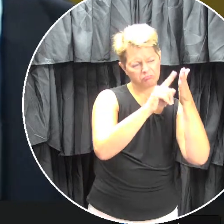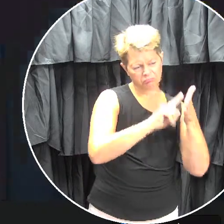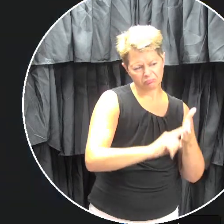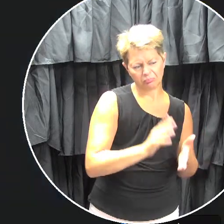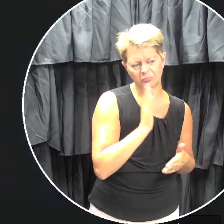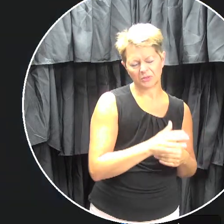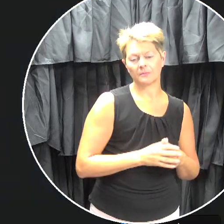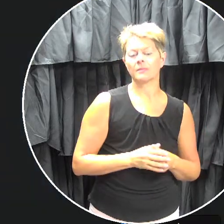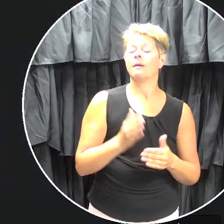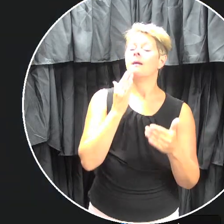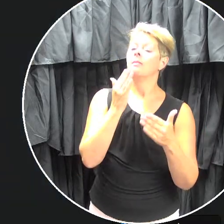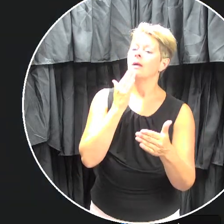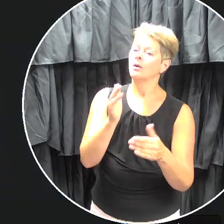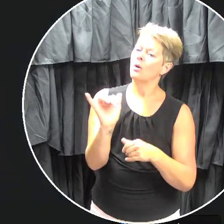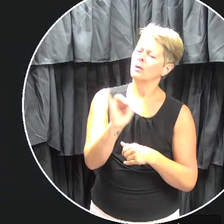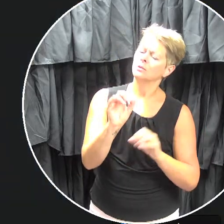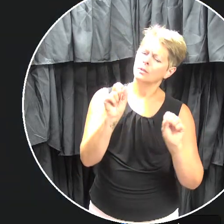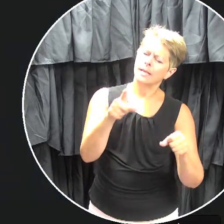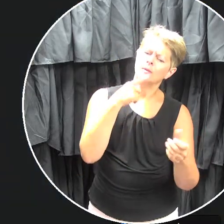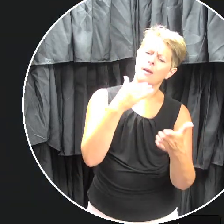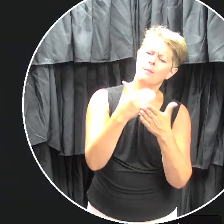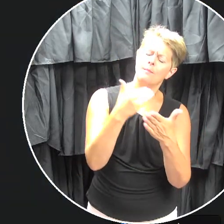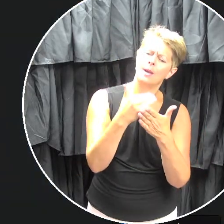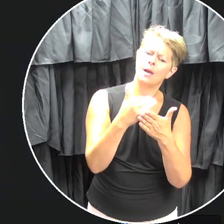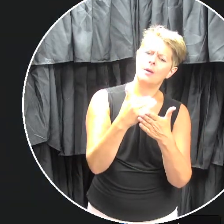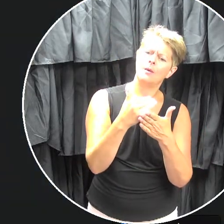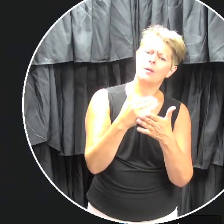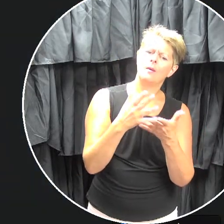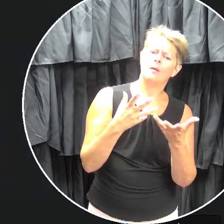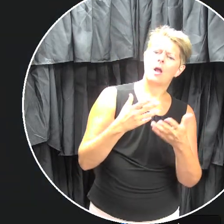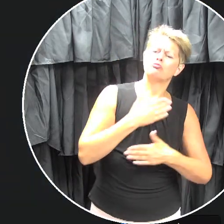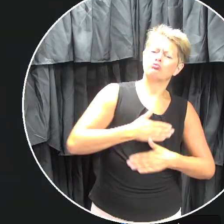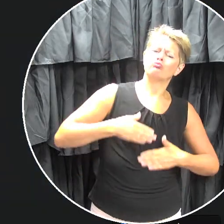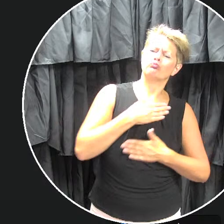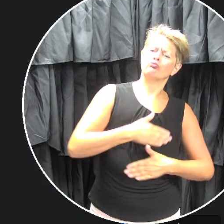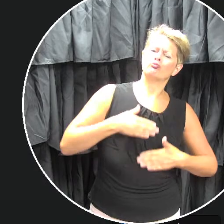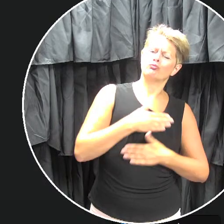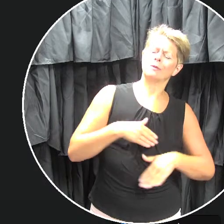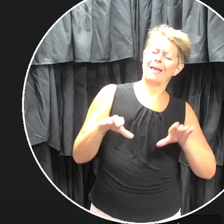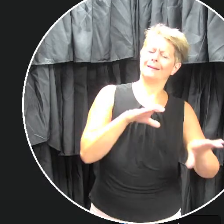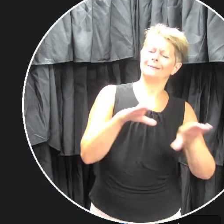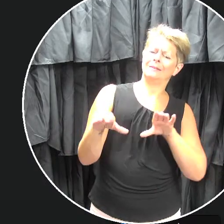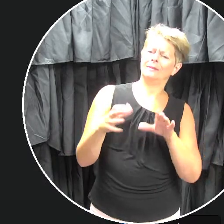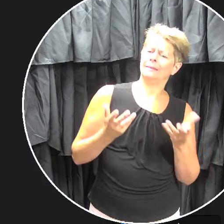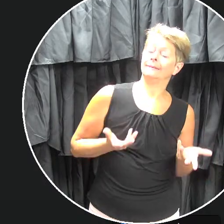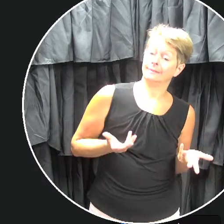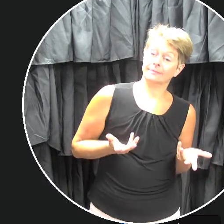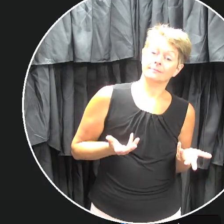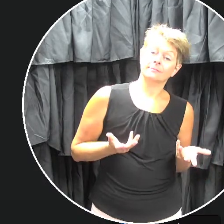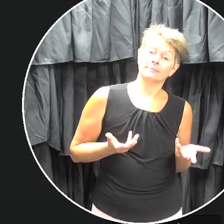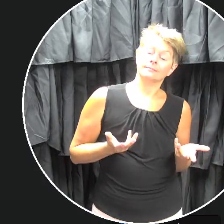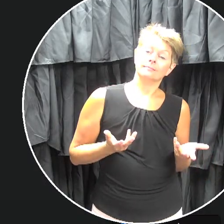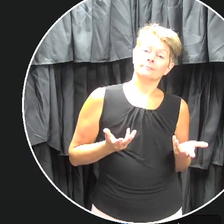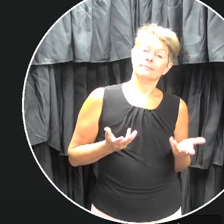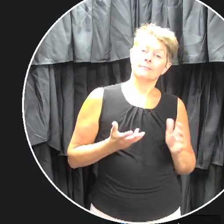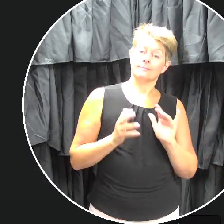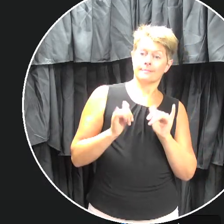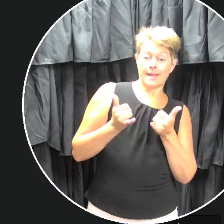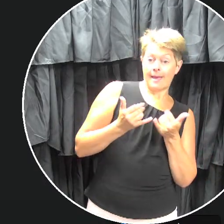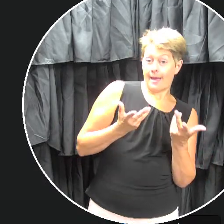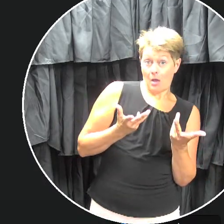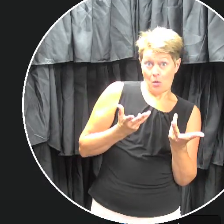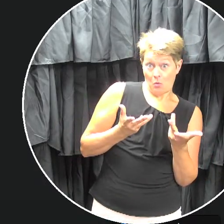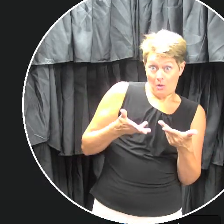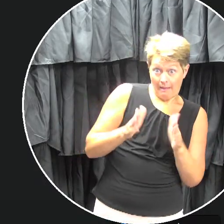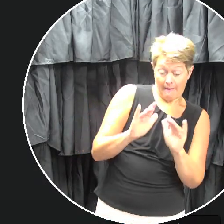Thank you very much. And I'm wondering if you could talk about extracurricular activities. How will they be allowed to go forward?